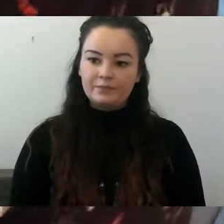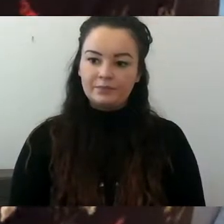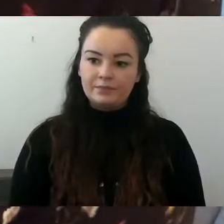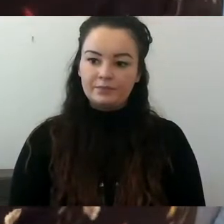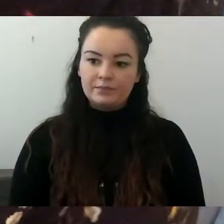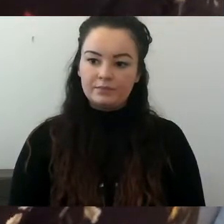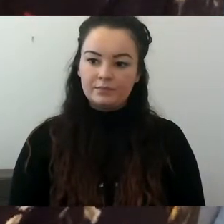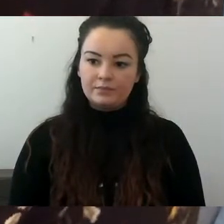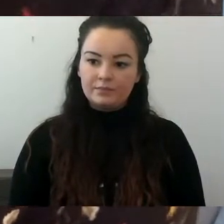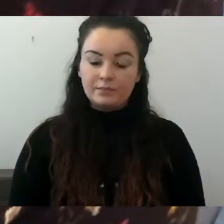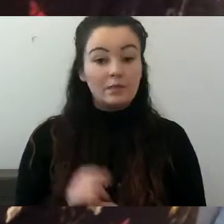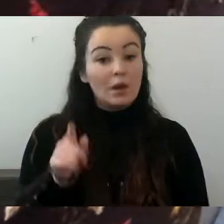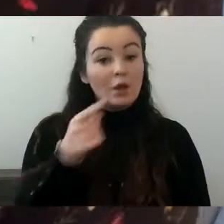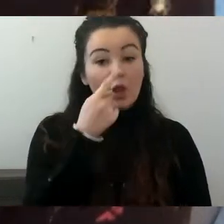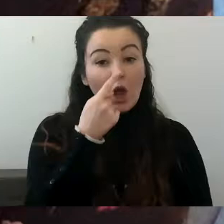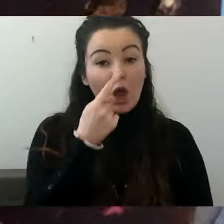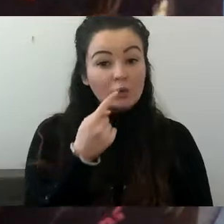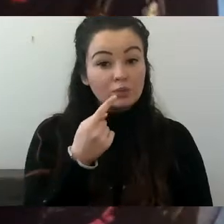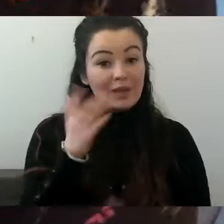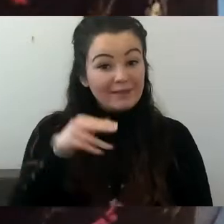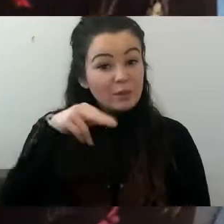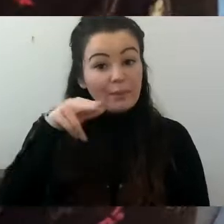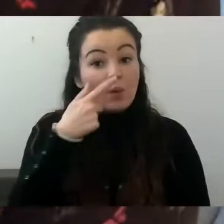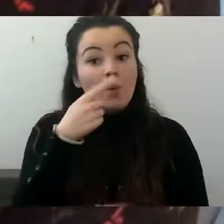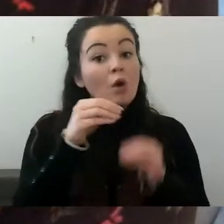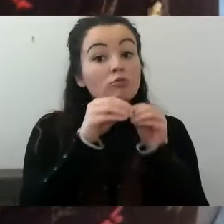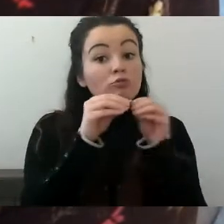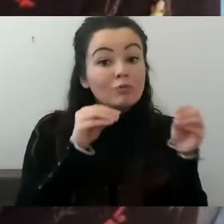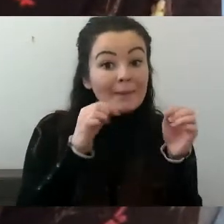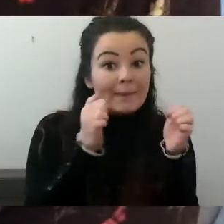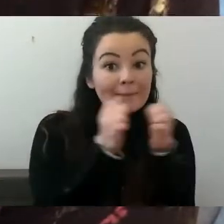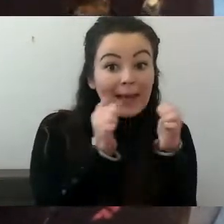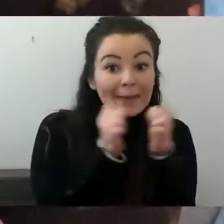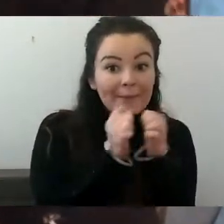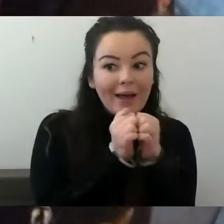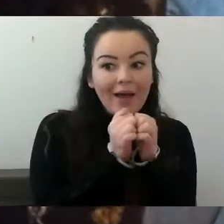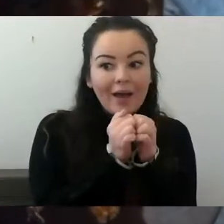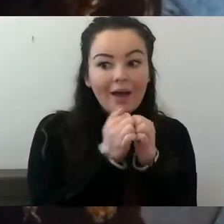And again, for the nose, this could be ripped paper.